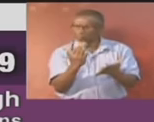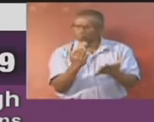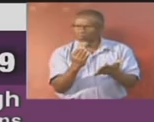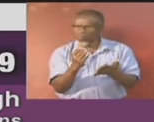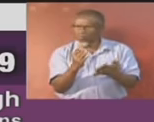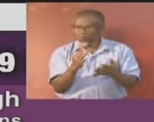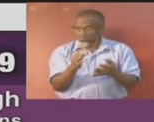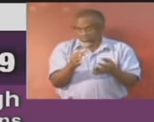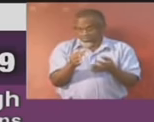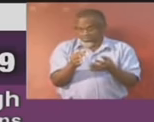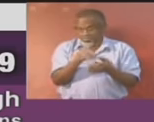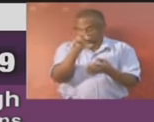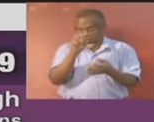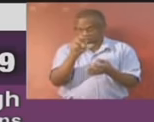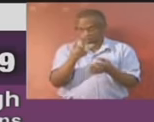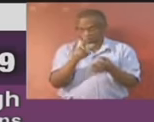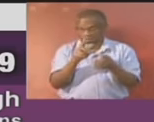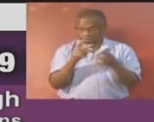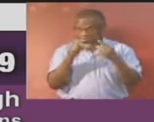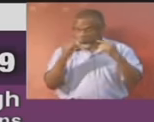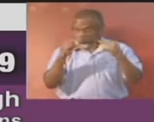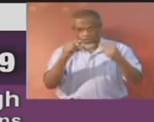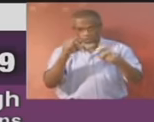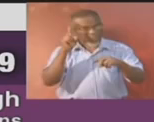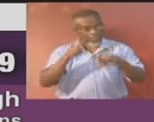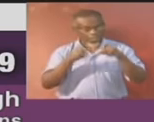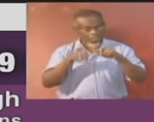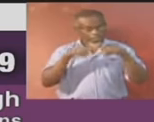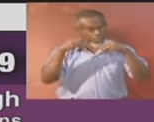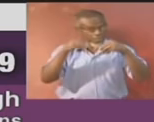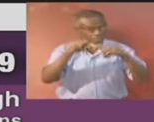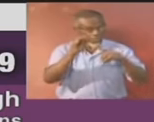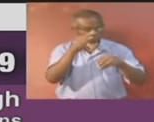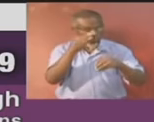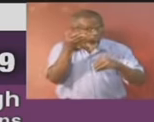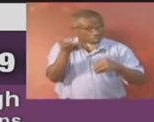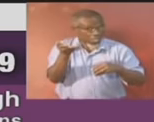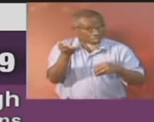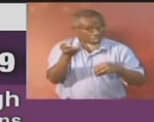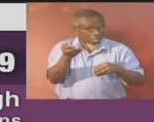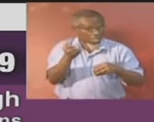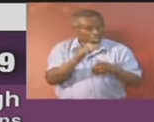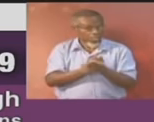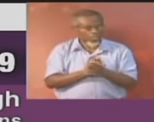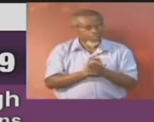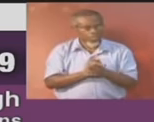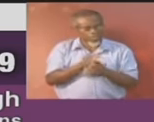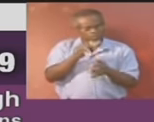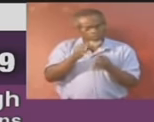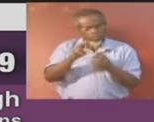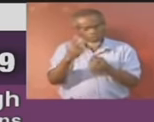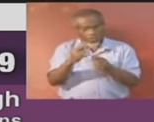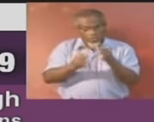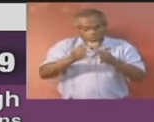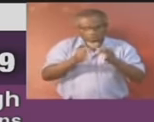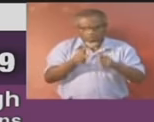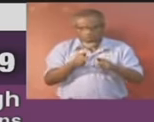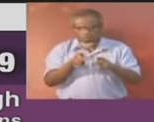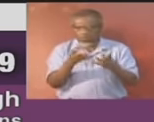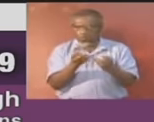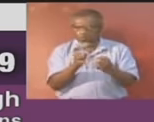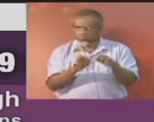allowed to sell food? And then secondly, if a person wants to walk in like a nearby savannah, does the